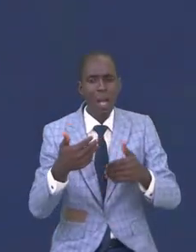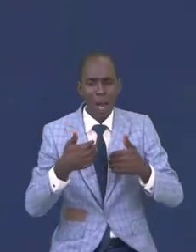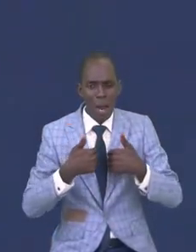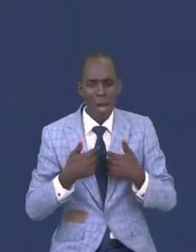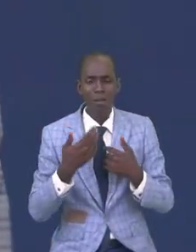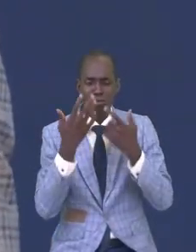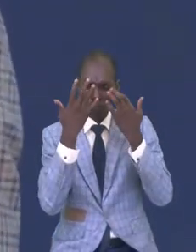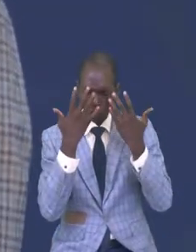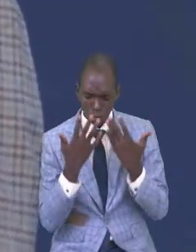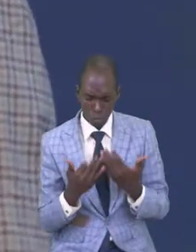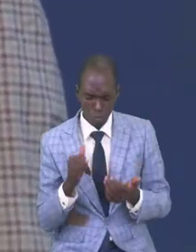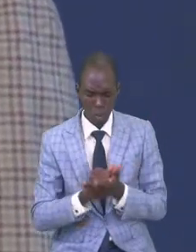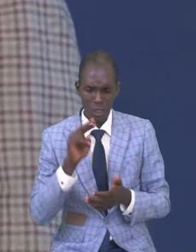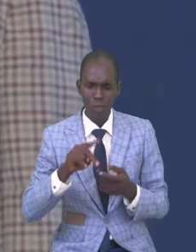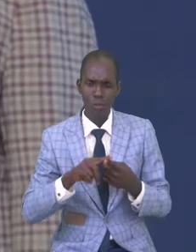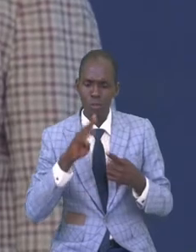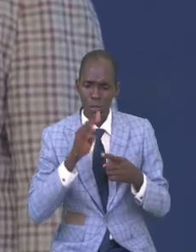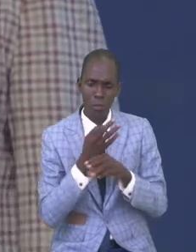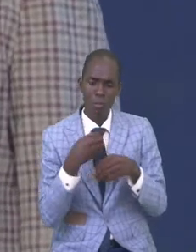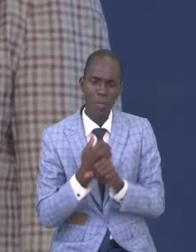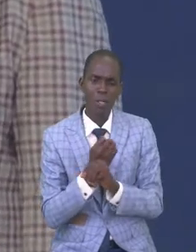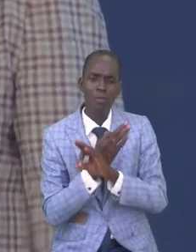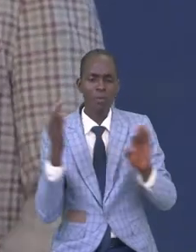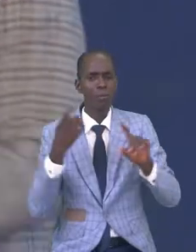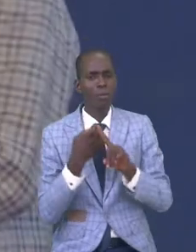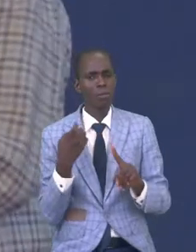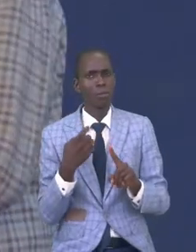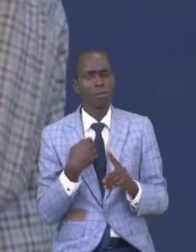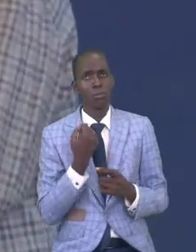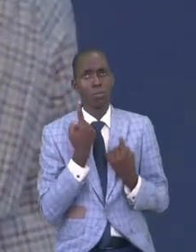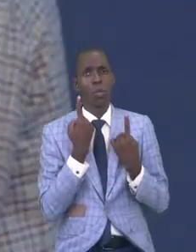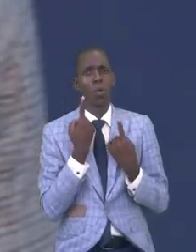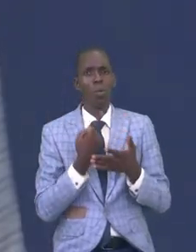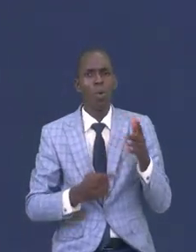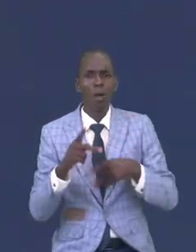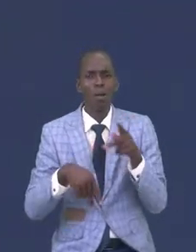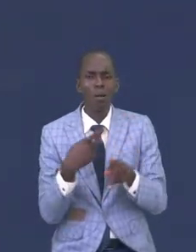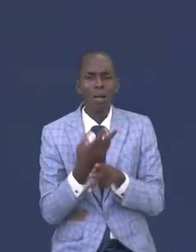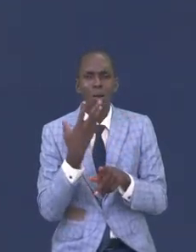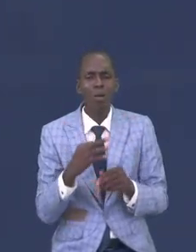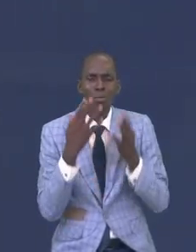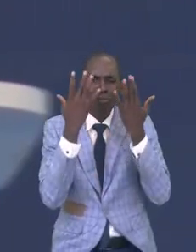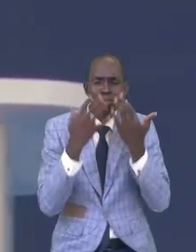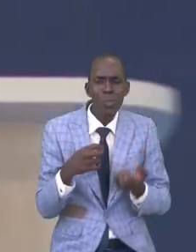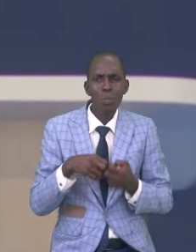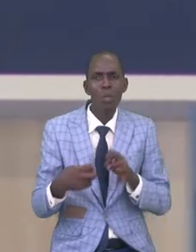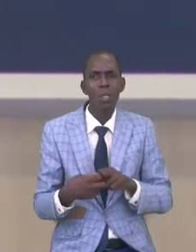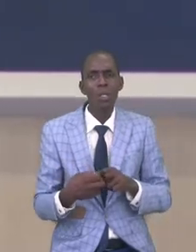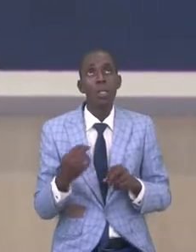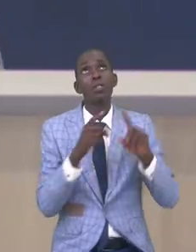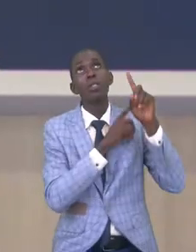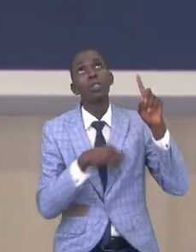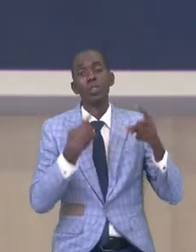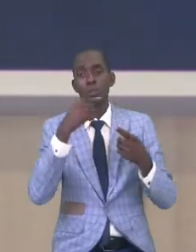set free from. I said, what? What kind of infirmity? And he told me, I